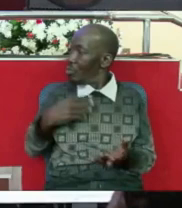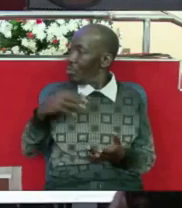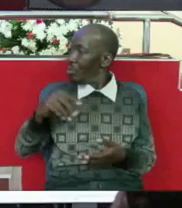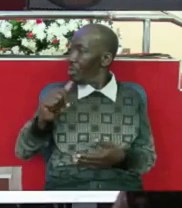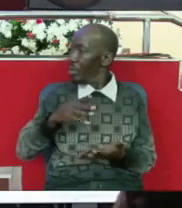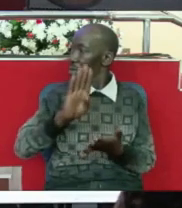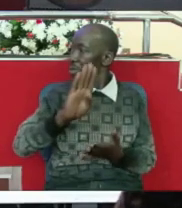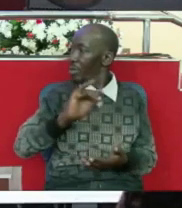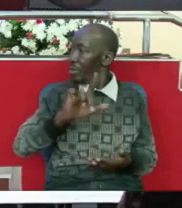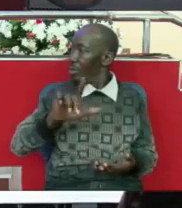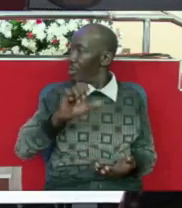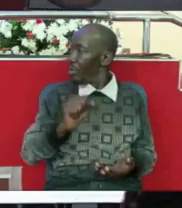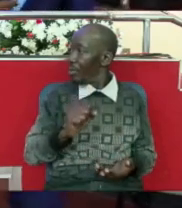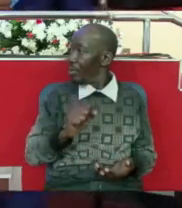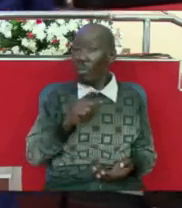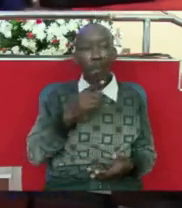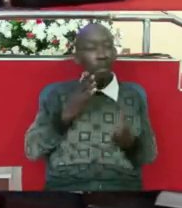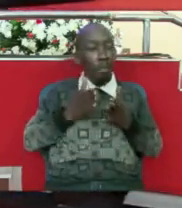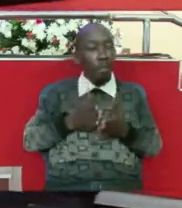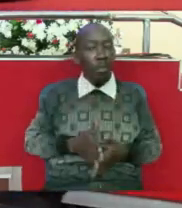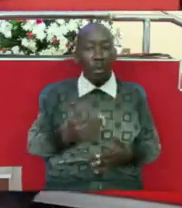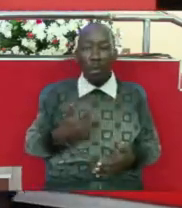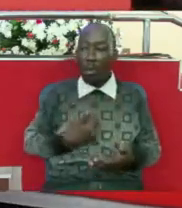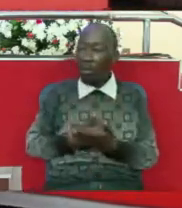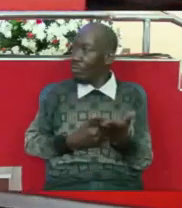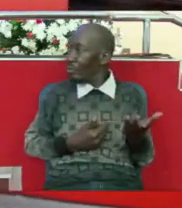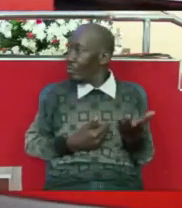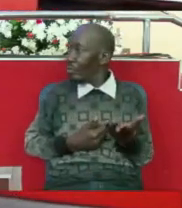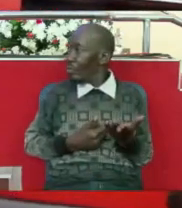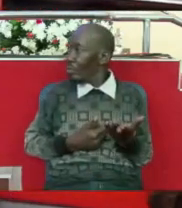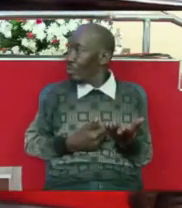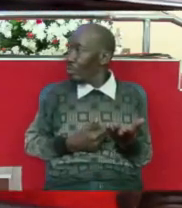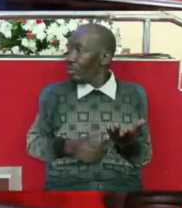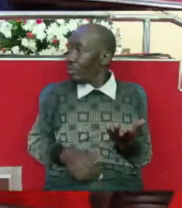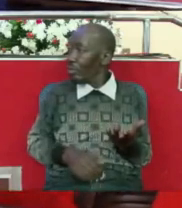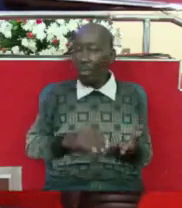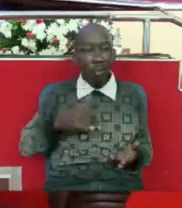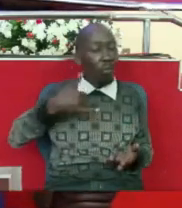It's not on. Does that, somebody have a phone that's on?